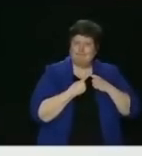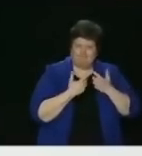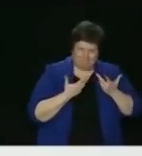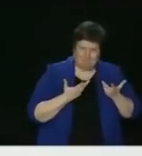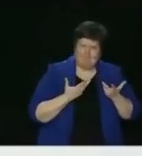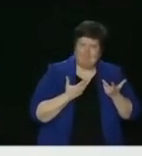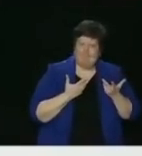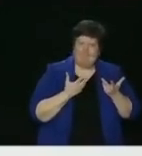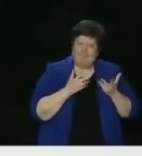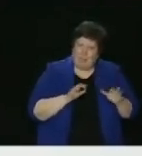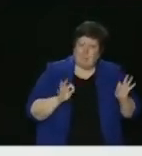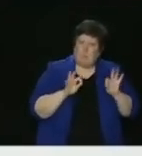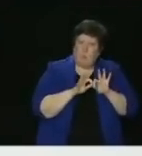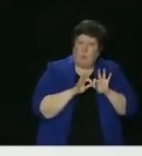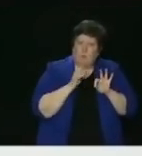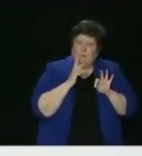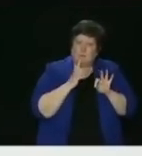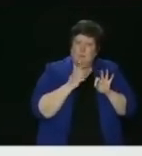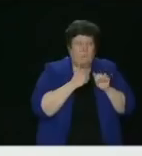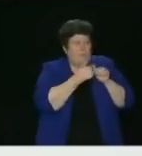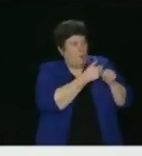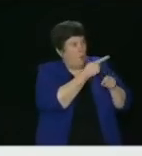to follow public health guidelines,